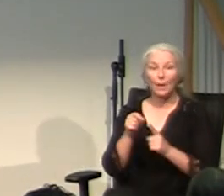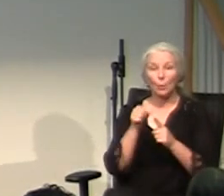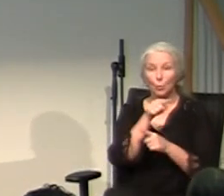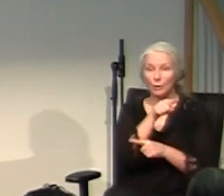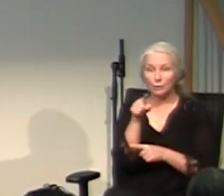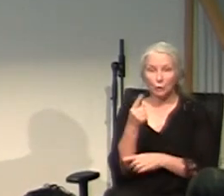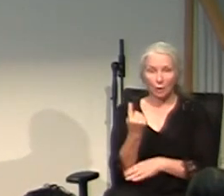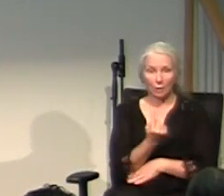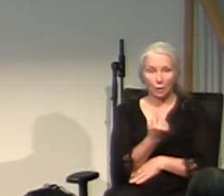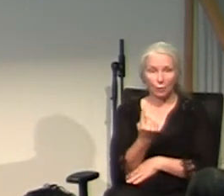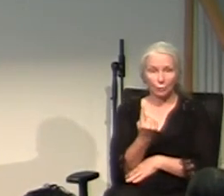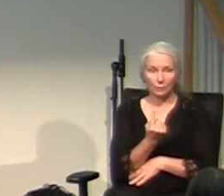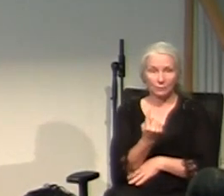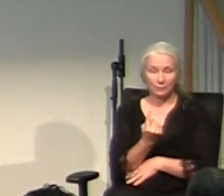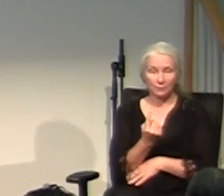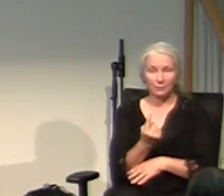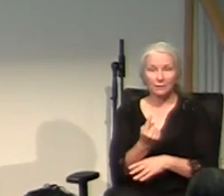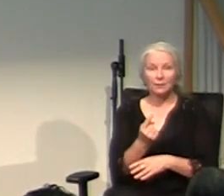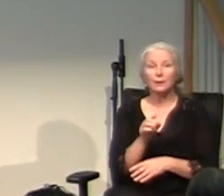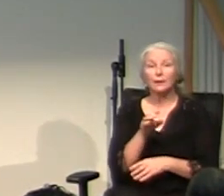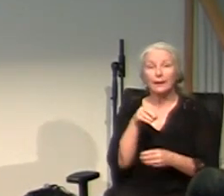read and put your name there.